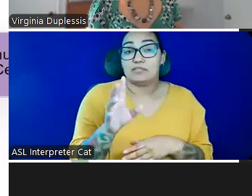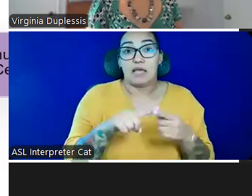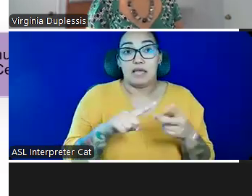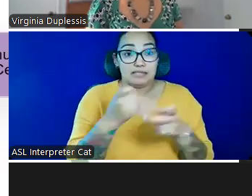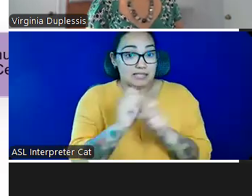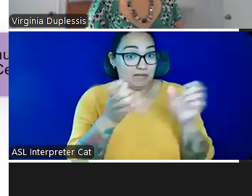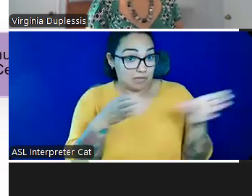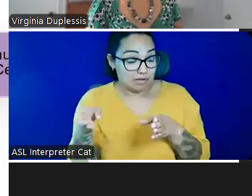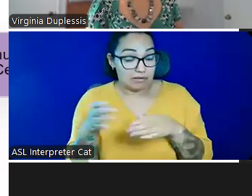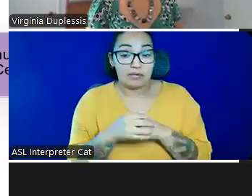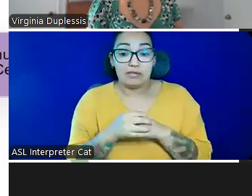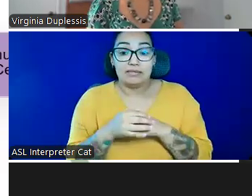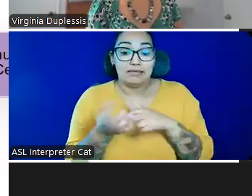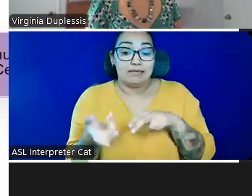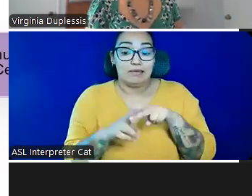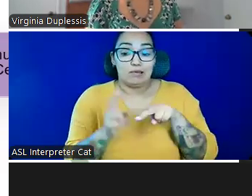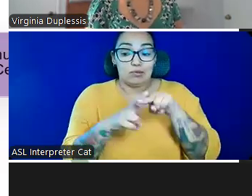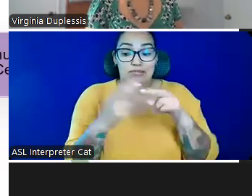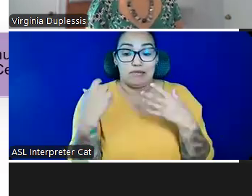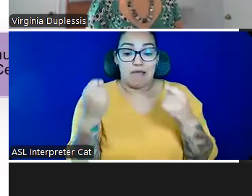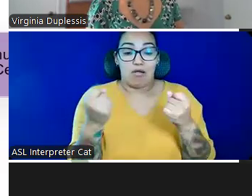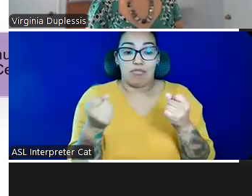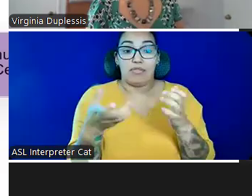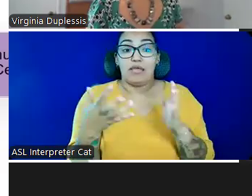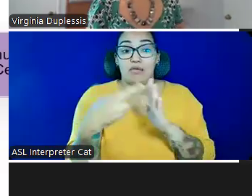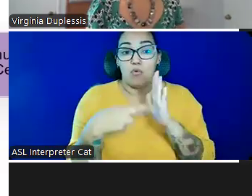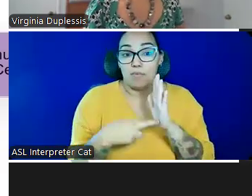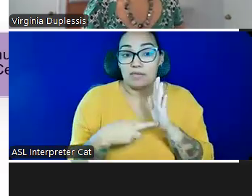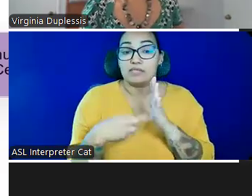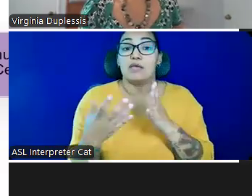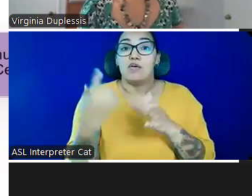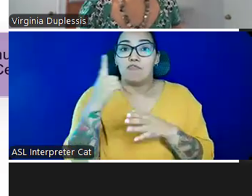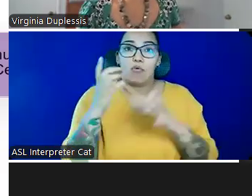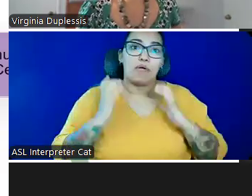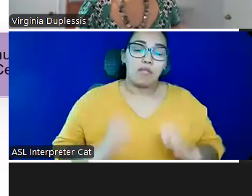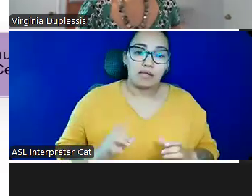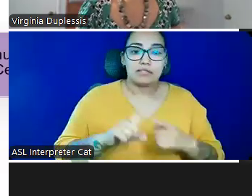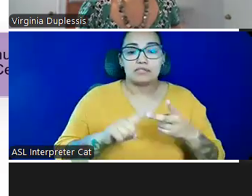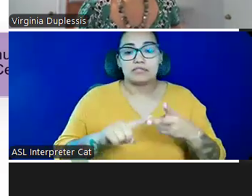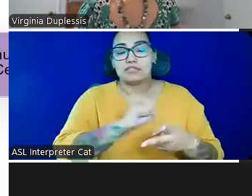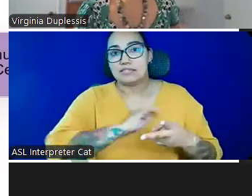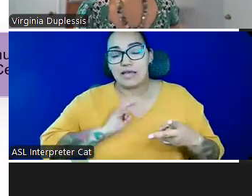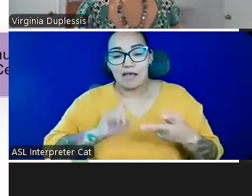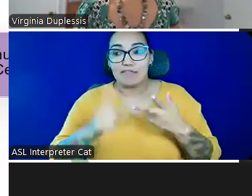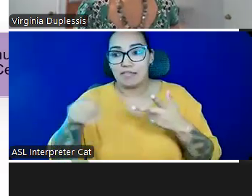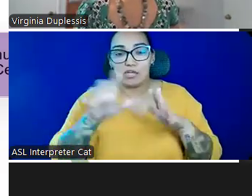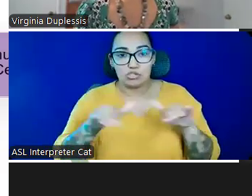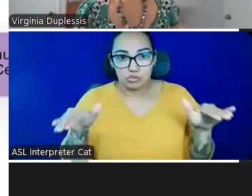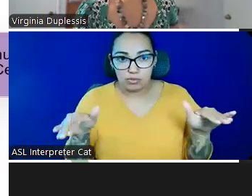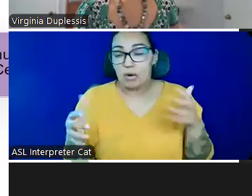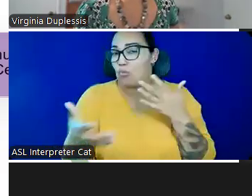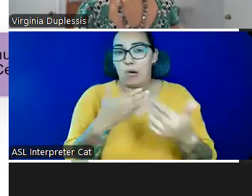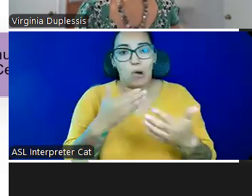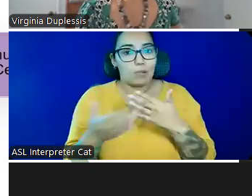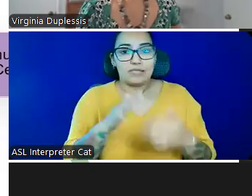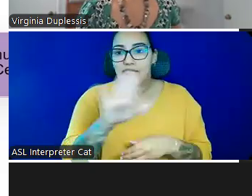can help with increased health enrollment by facilitating health enrollment for clients, staff, and their children, regardless of